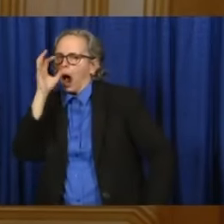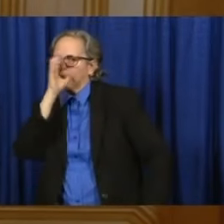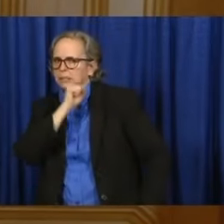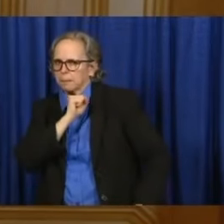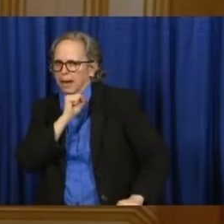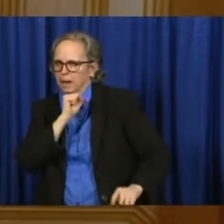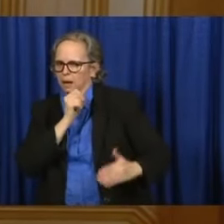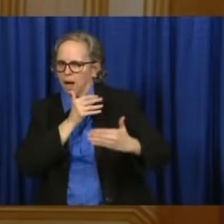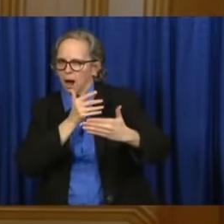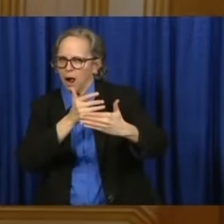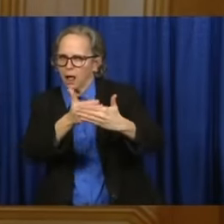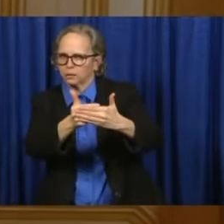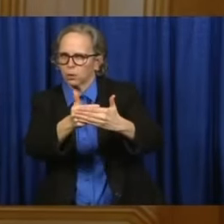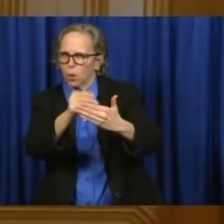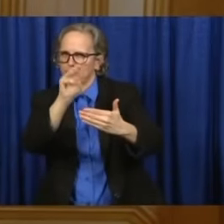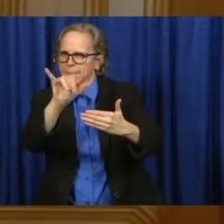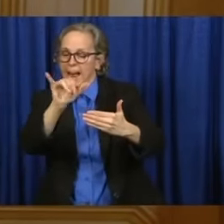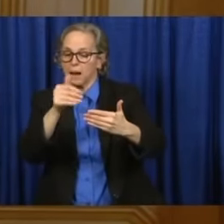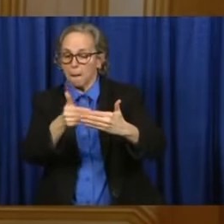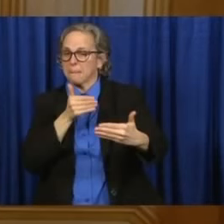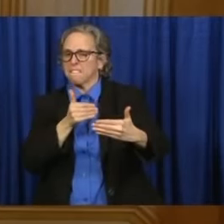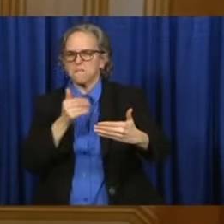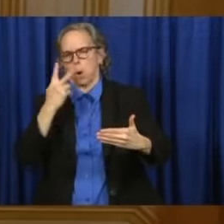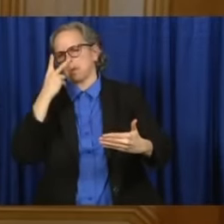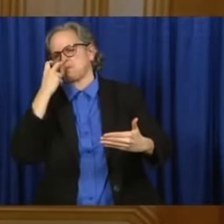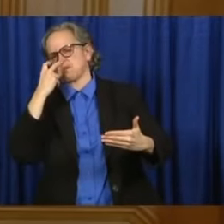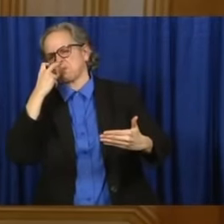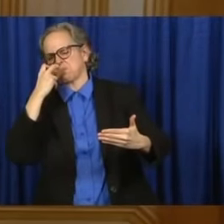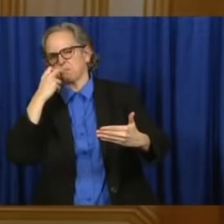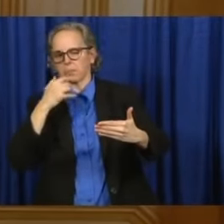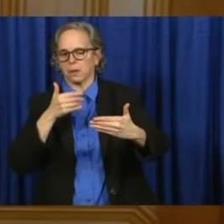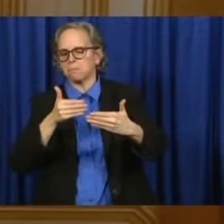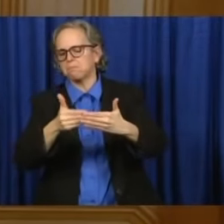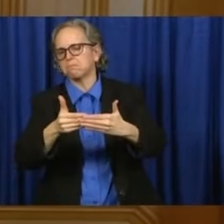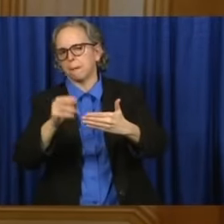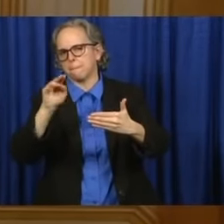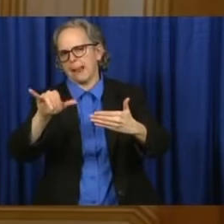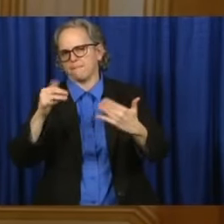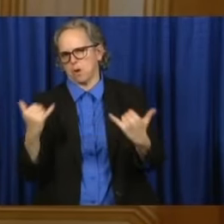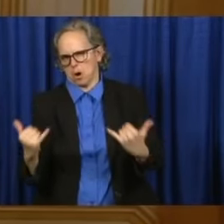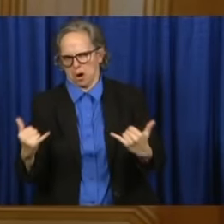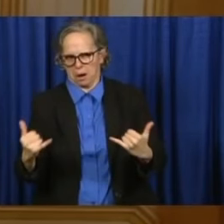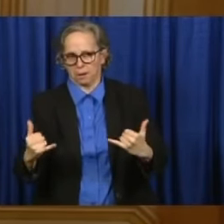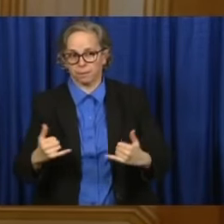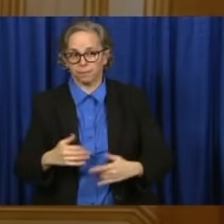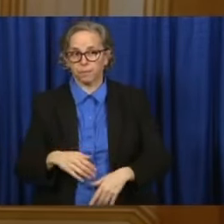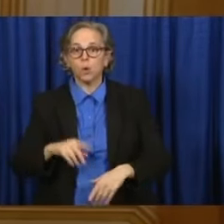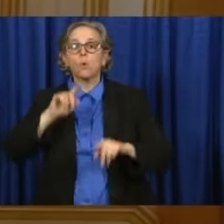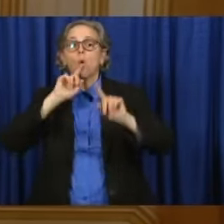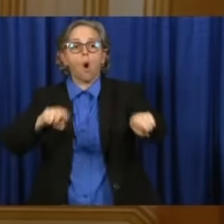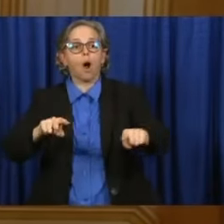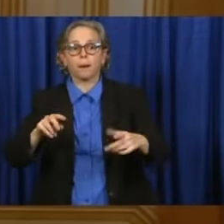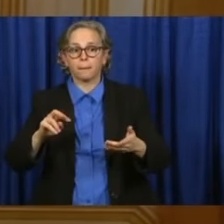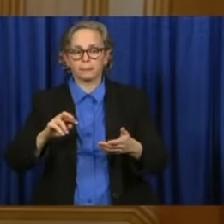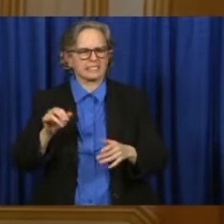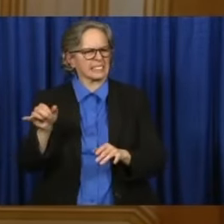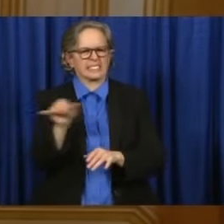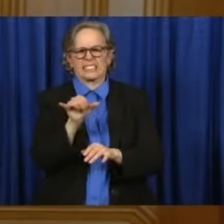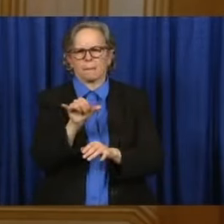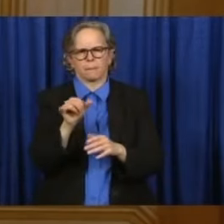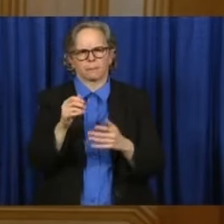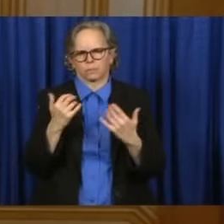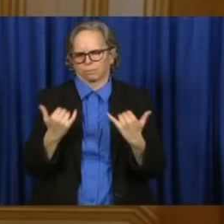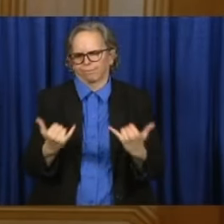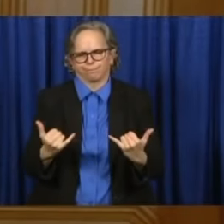to May 1st. The order we put out is very similar to the current order. I want